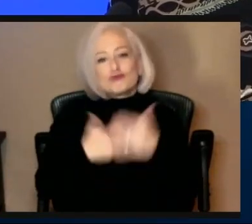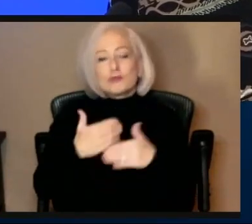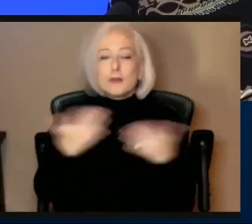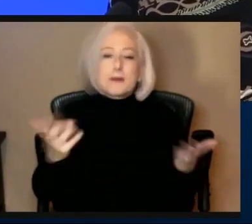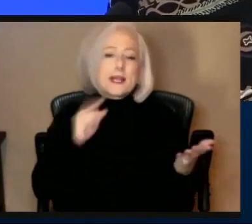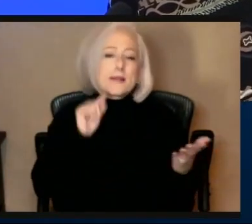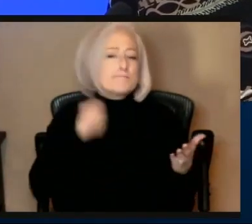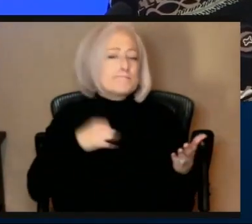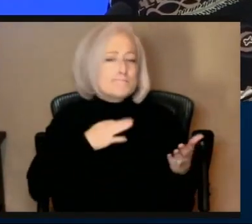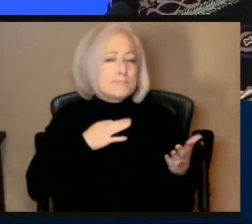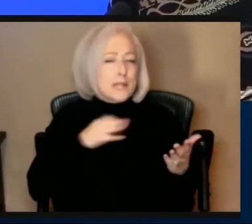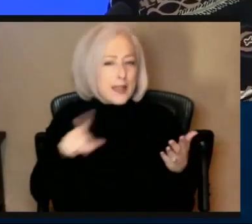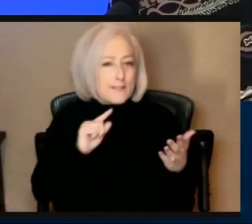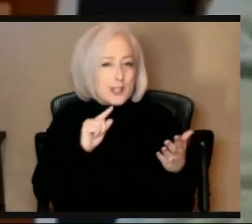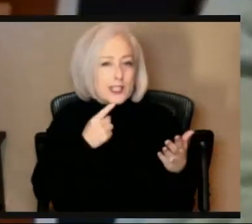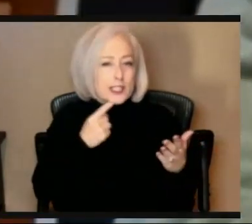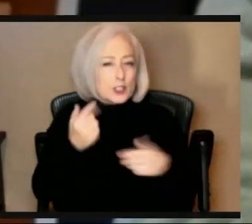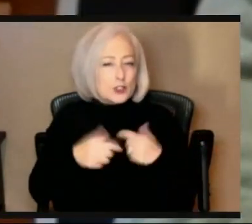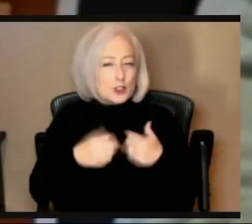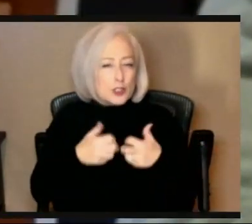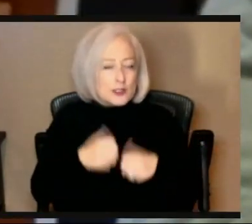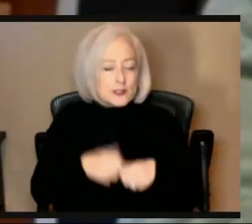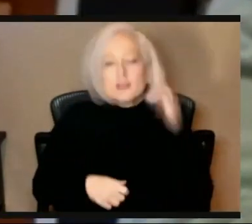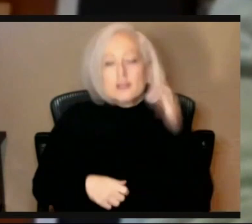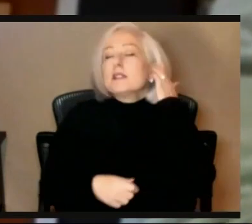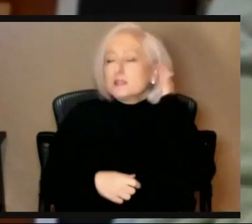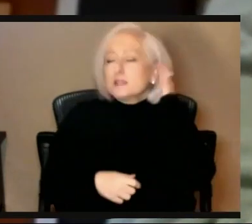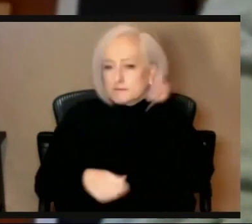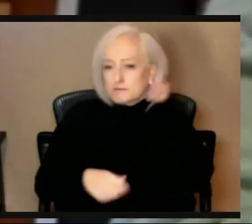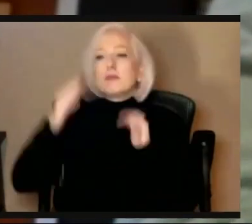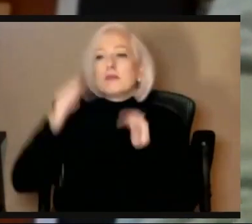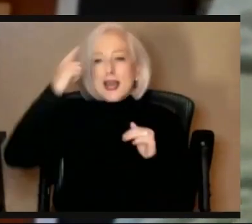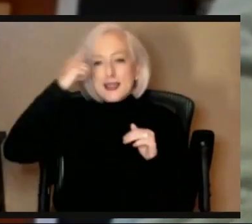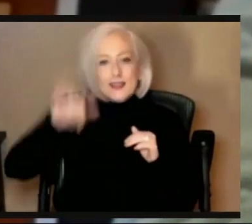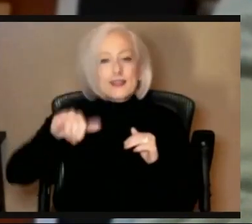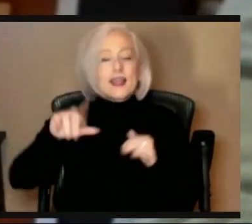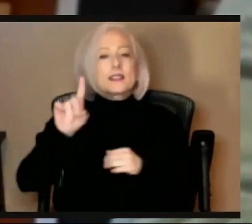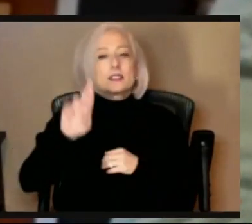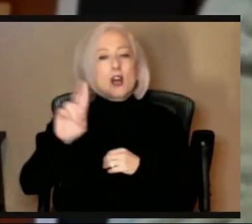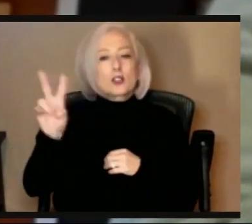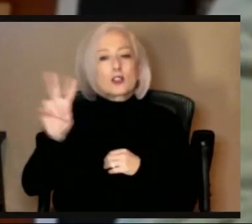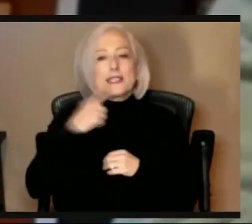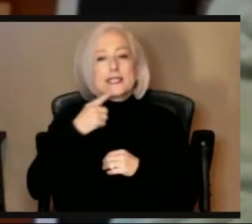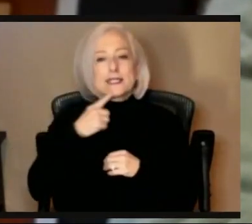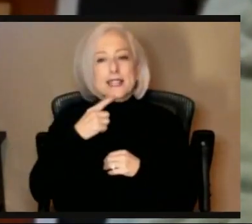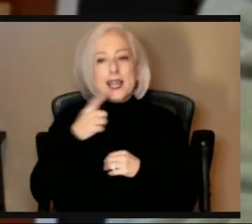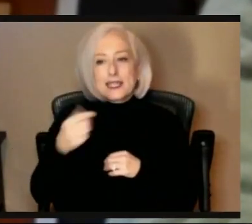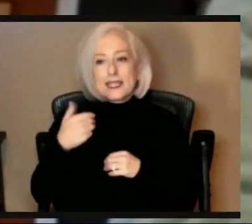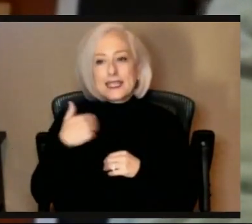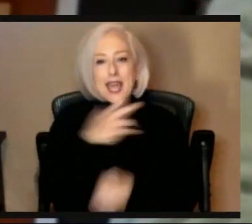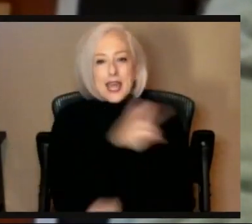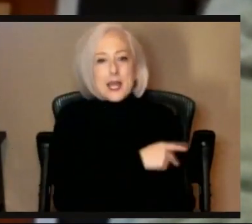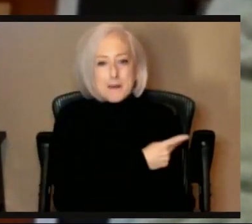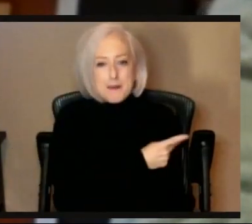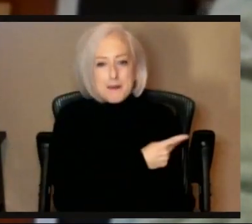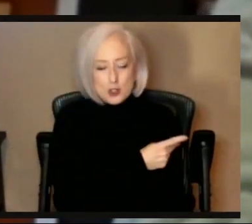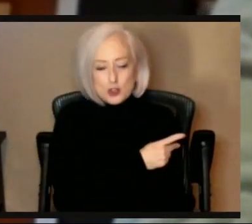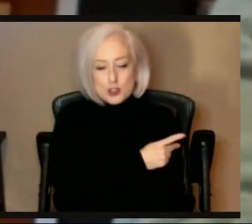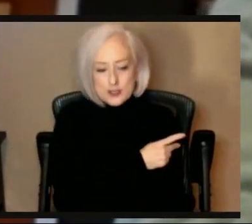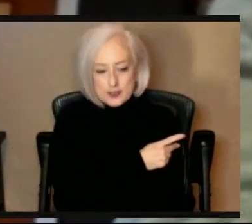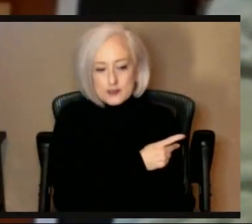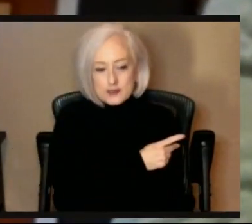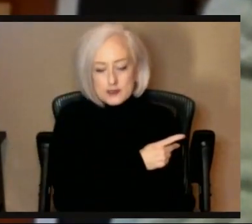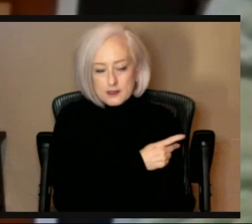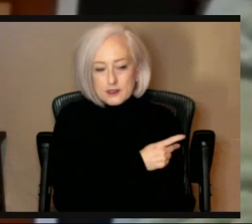concerns. Well, I do know that I think Dr. V told me that he had a patient that